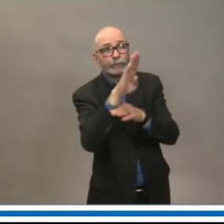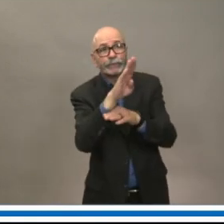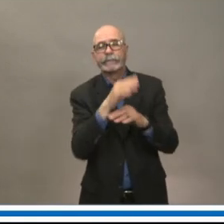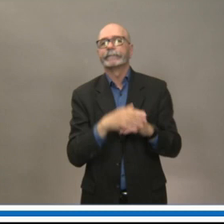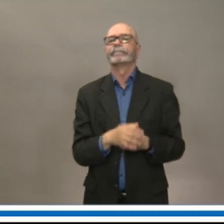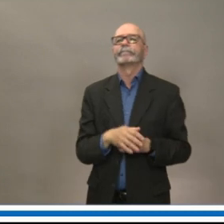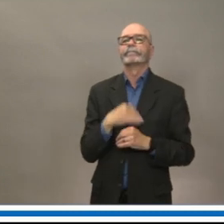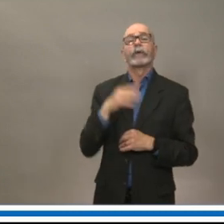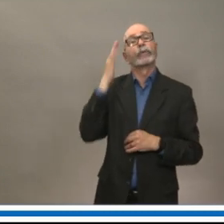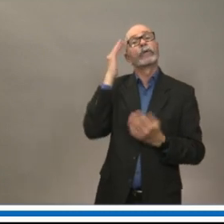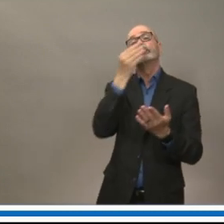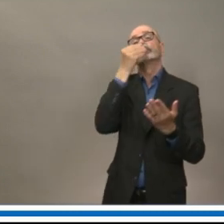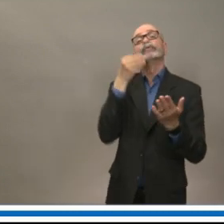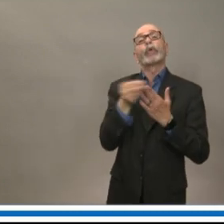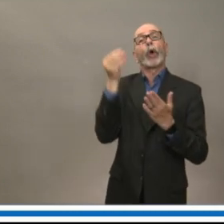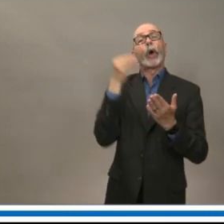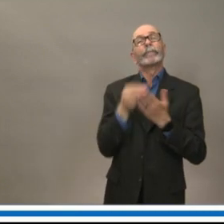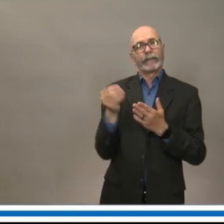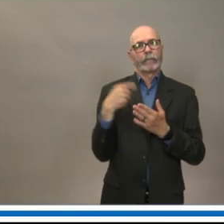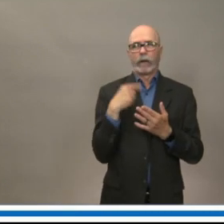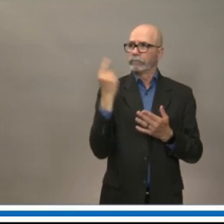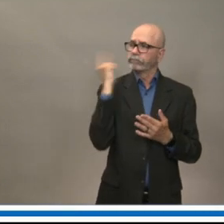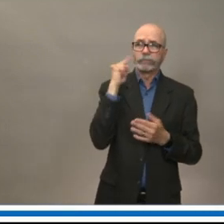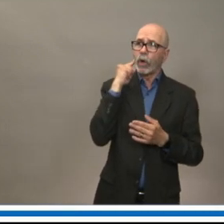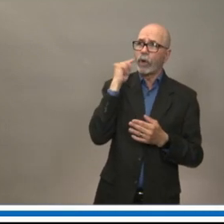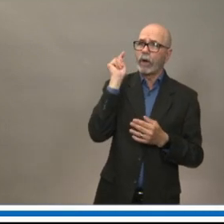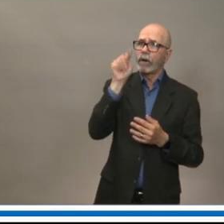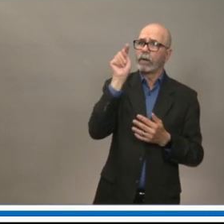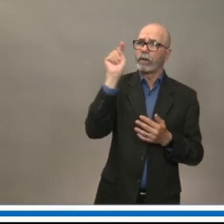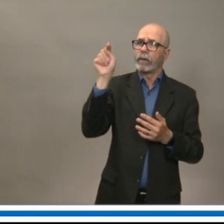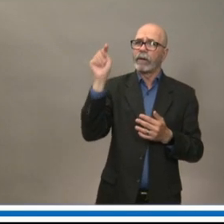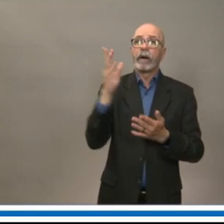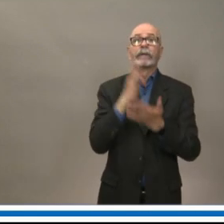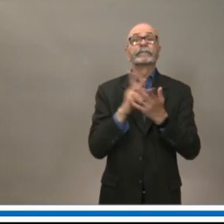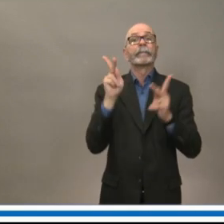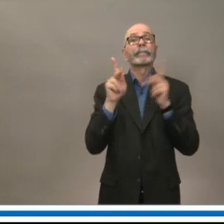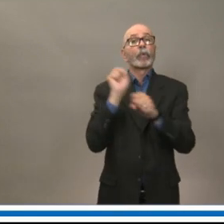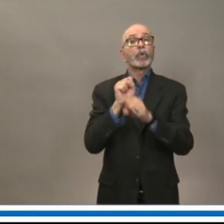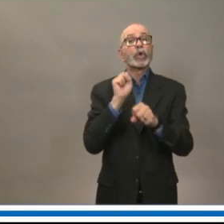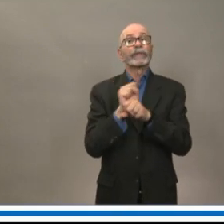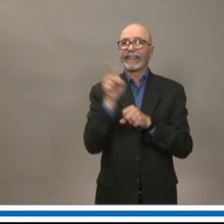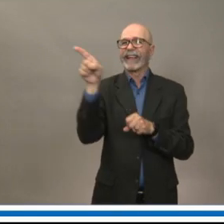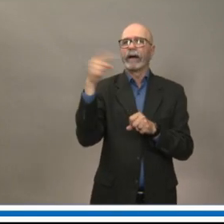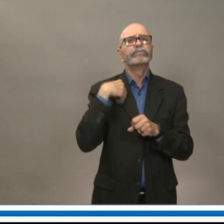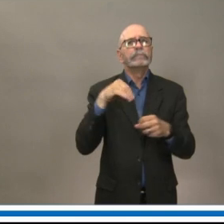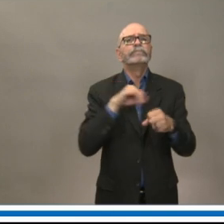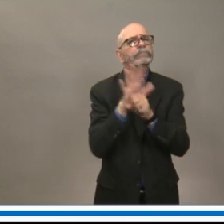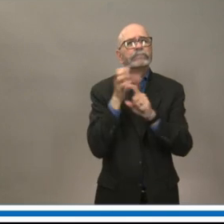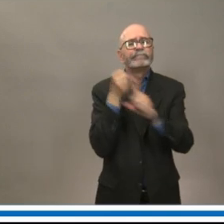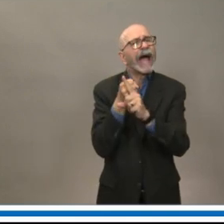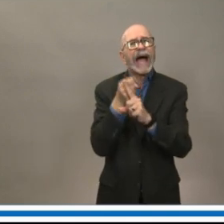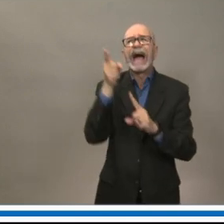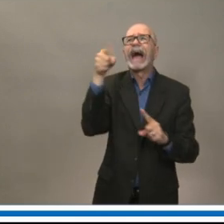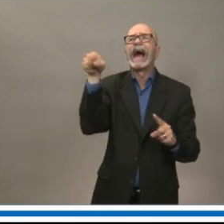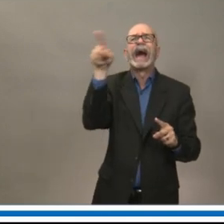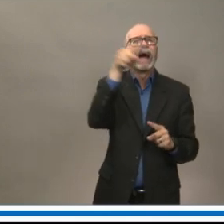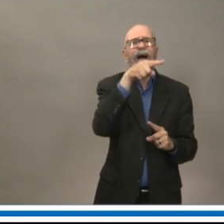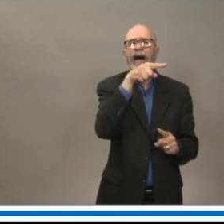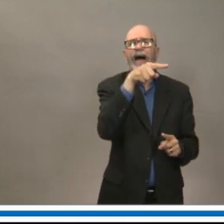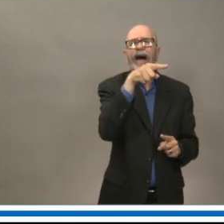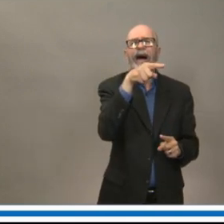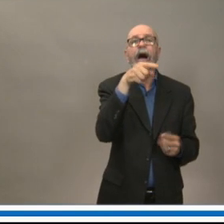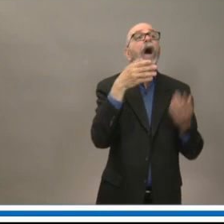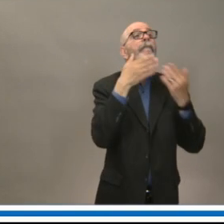of multiple reports of employees testing positive for COVID. Public health have consulted with the grocery stores,